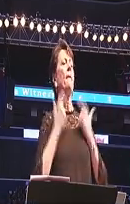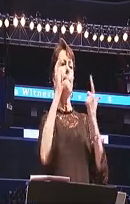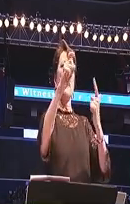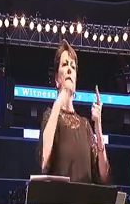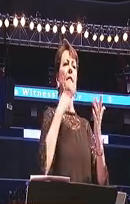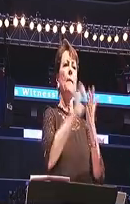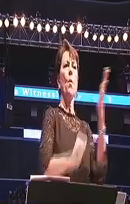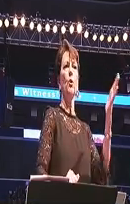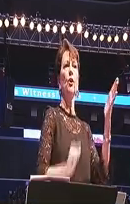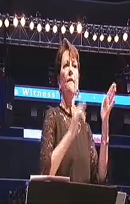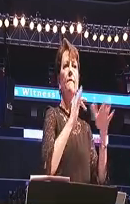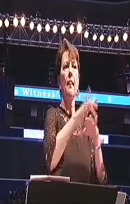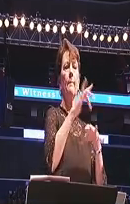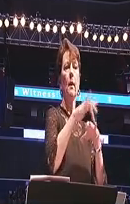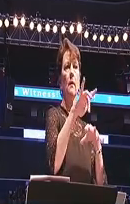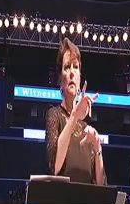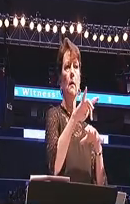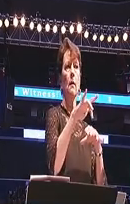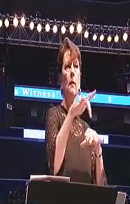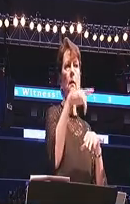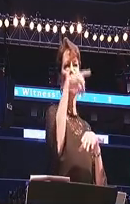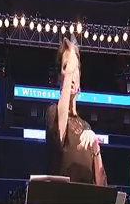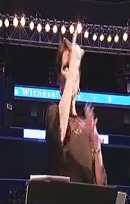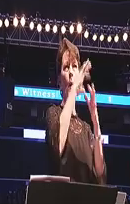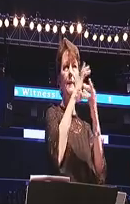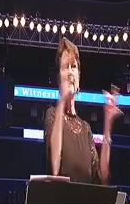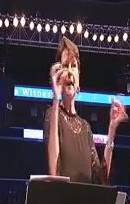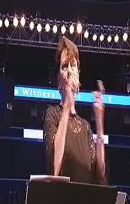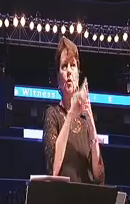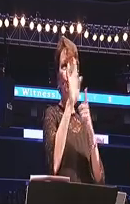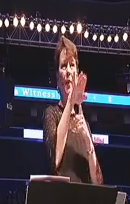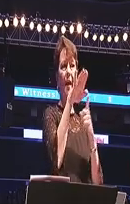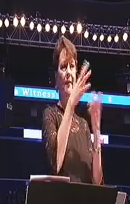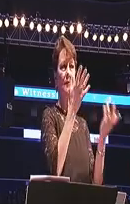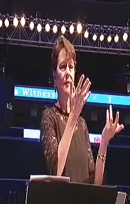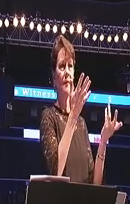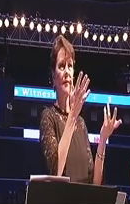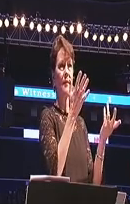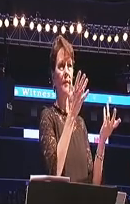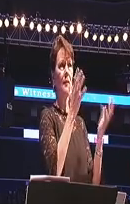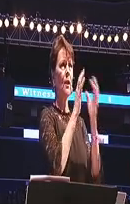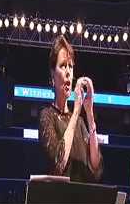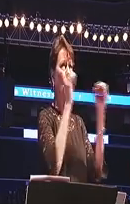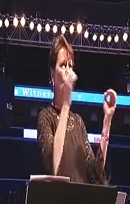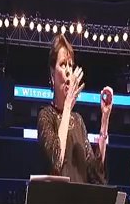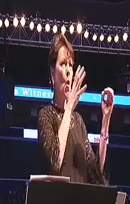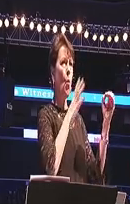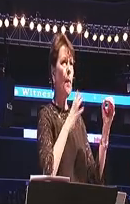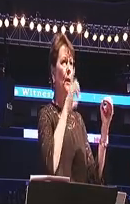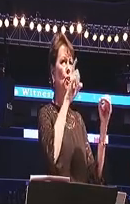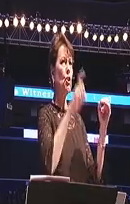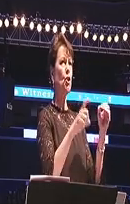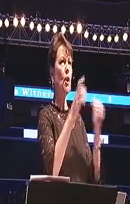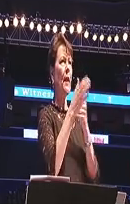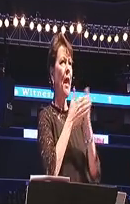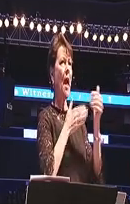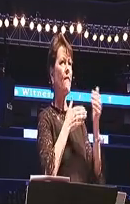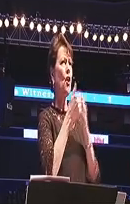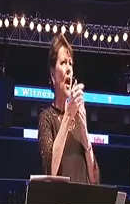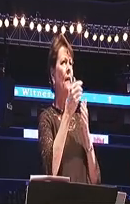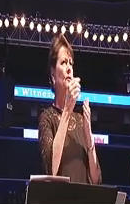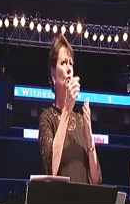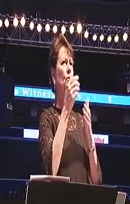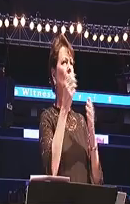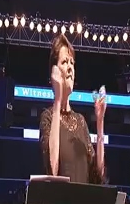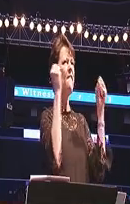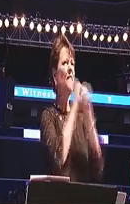But there is just one statement and one response we should have to that. That no woman should ever have to buy success with the blood